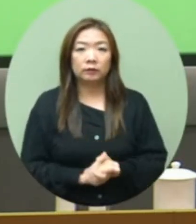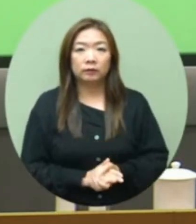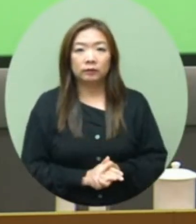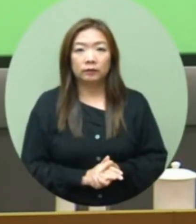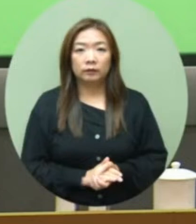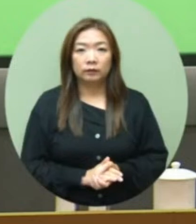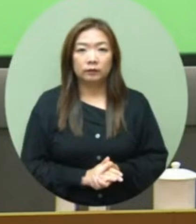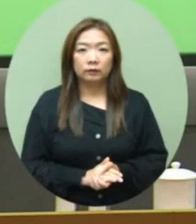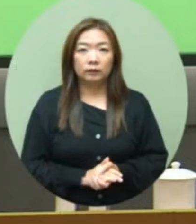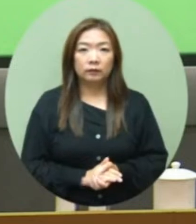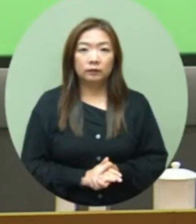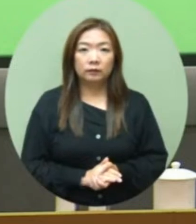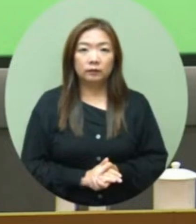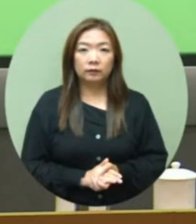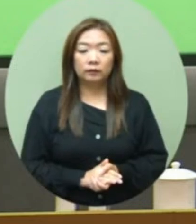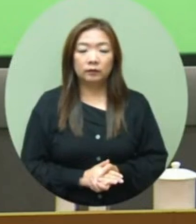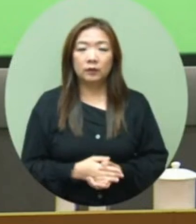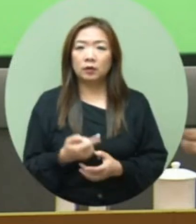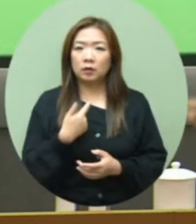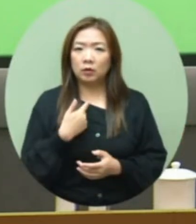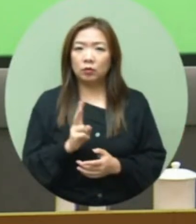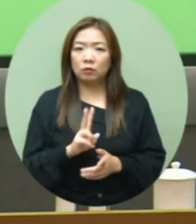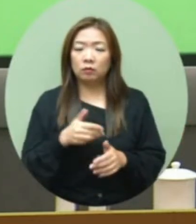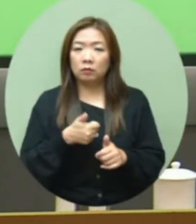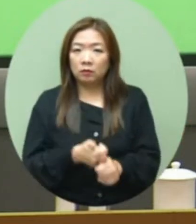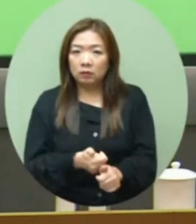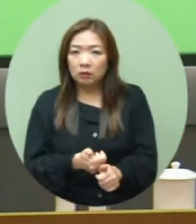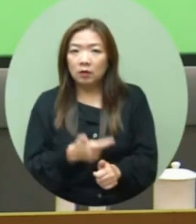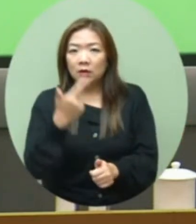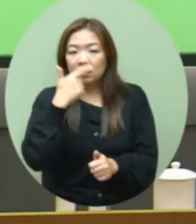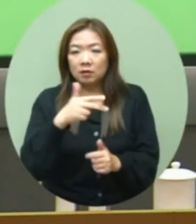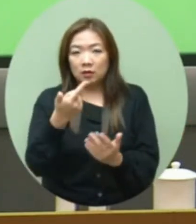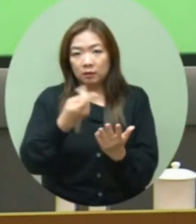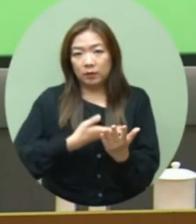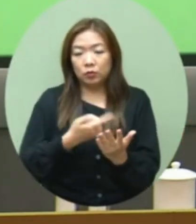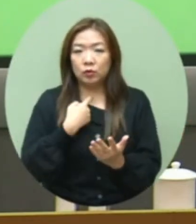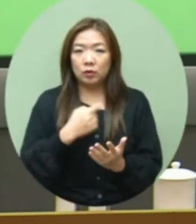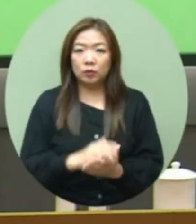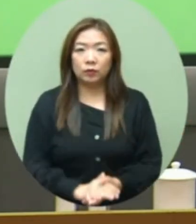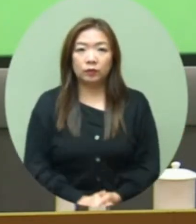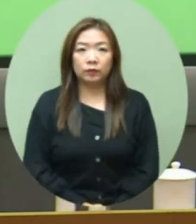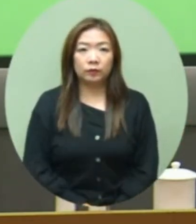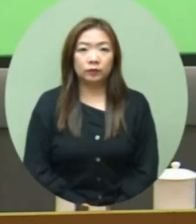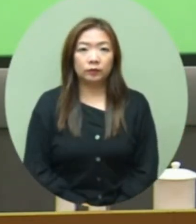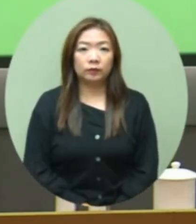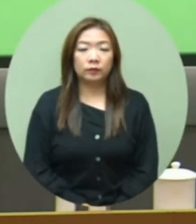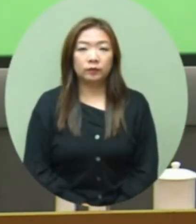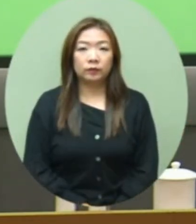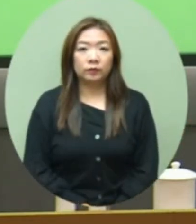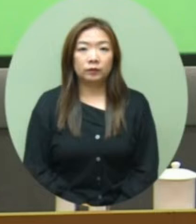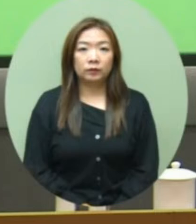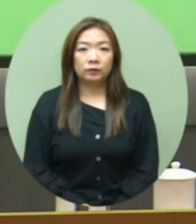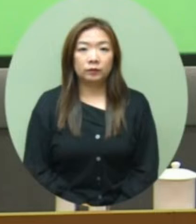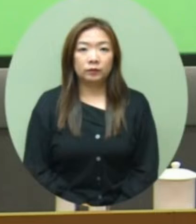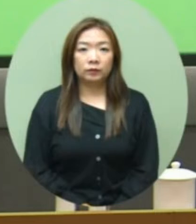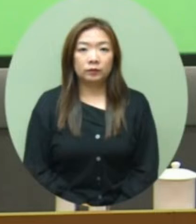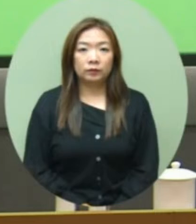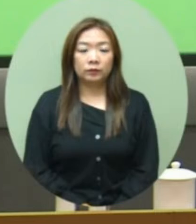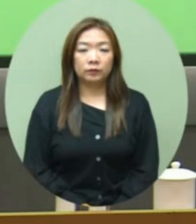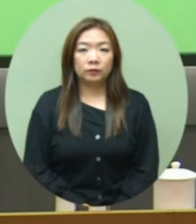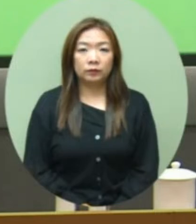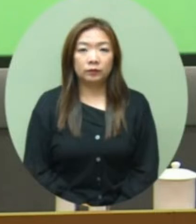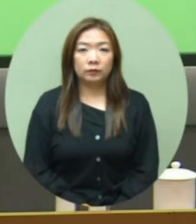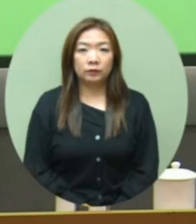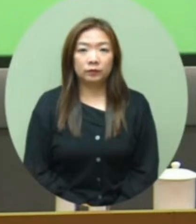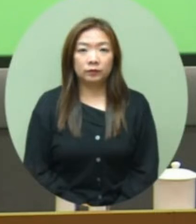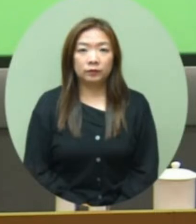conforming to our standard. And this new supply will, of course, be